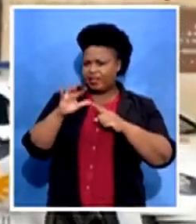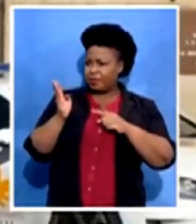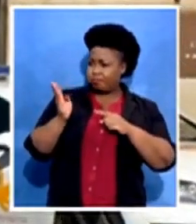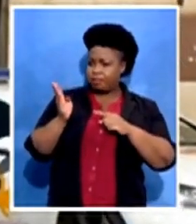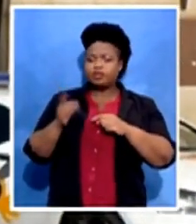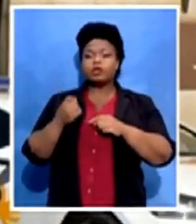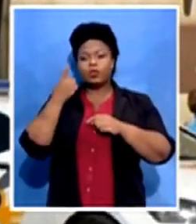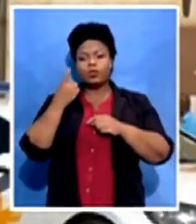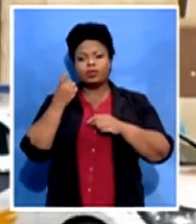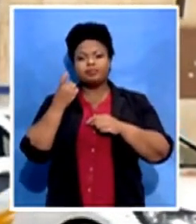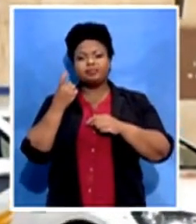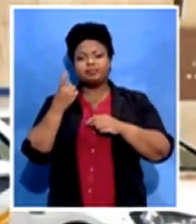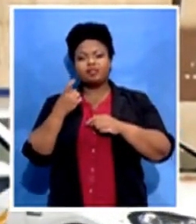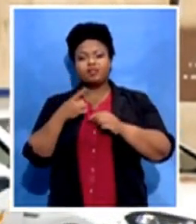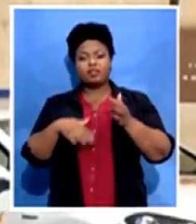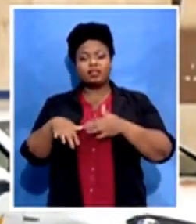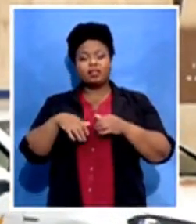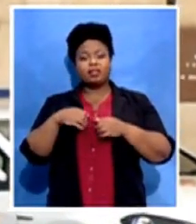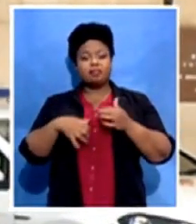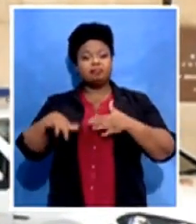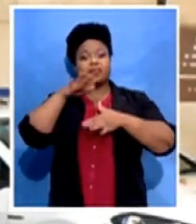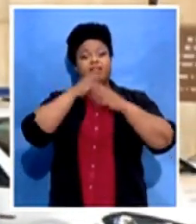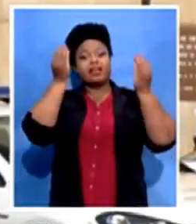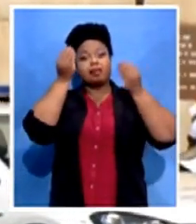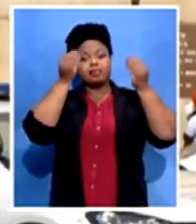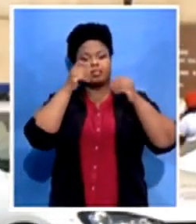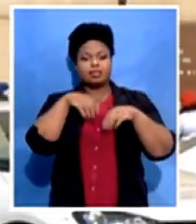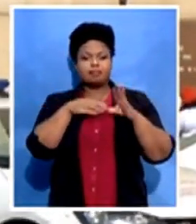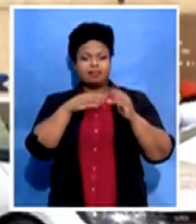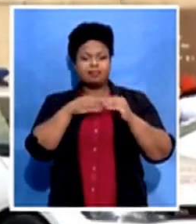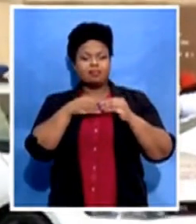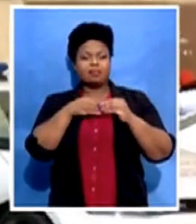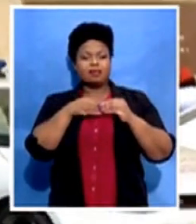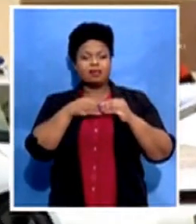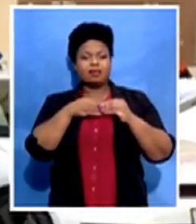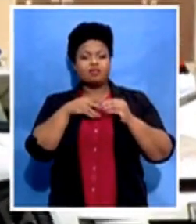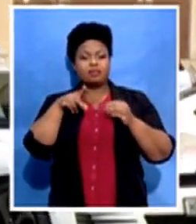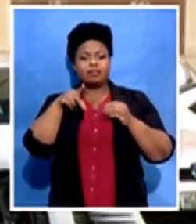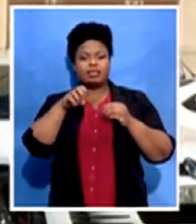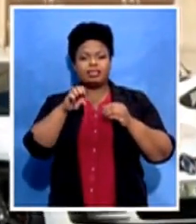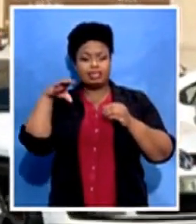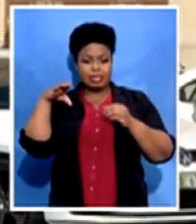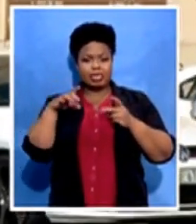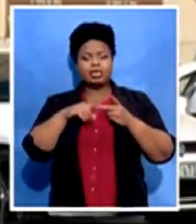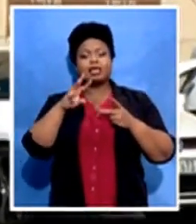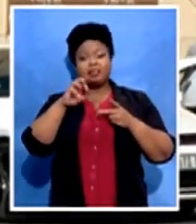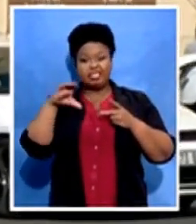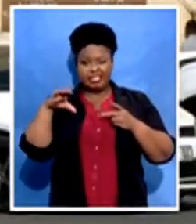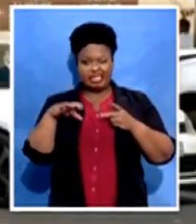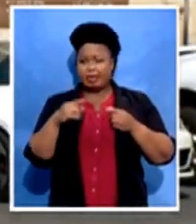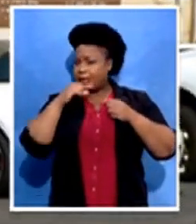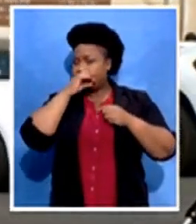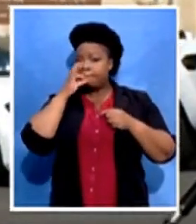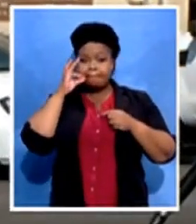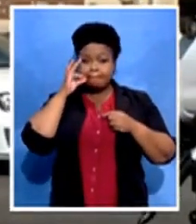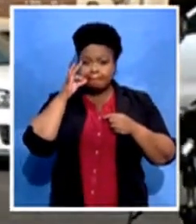high-profile a member of the PEC and also an MEC, which I can't name at this stage. With me, I have